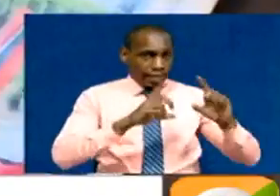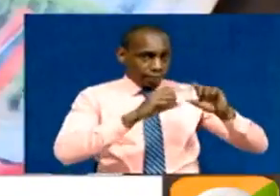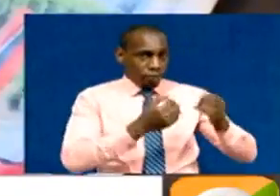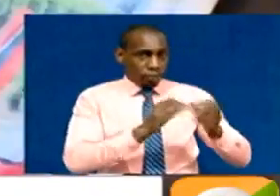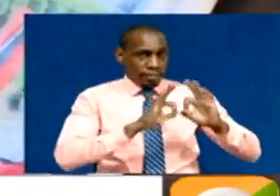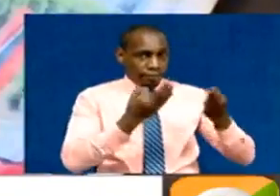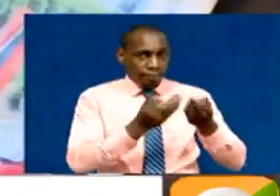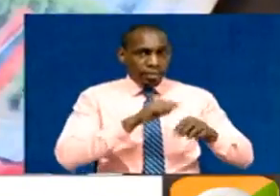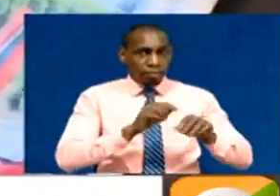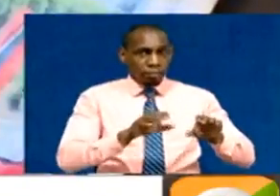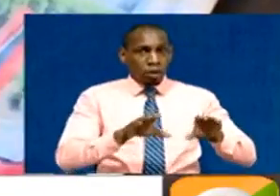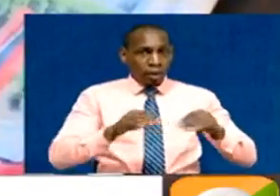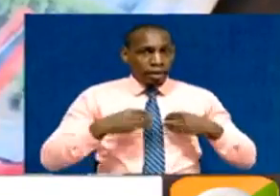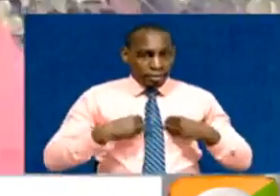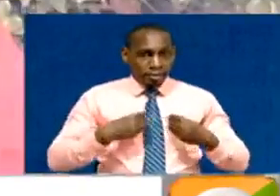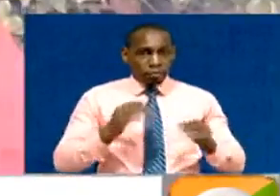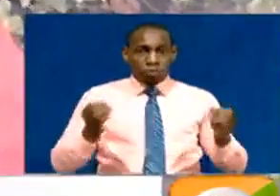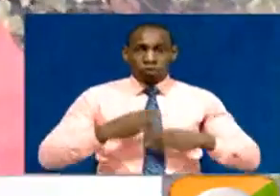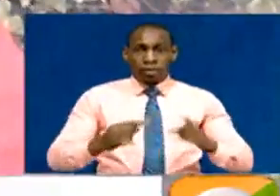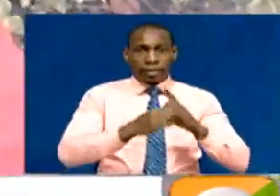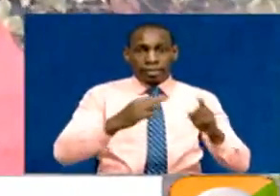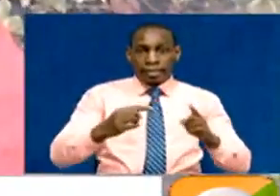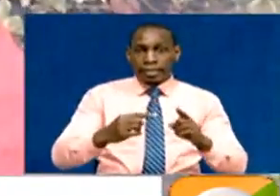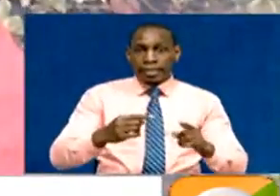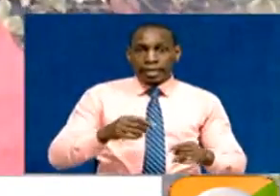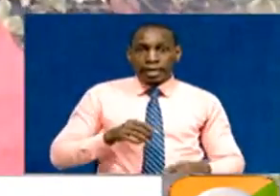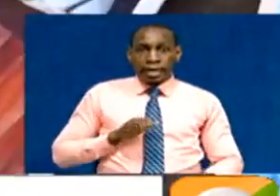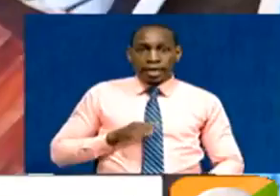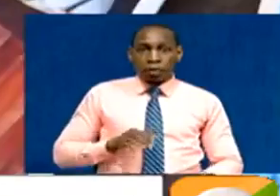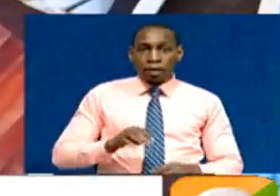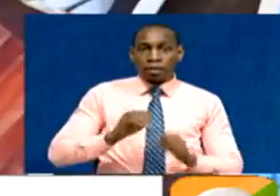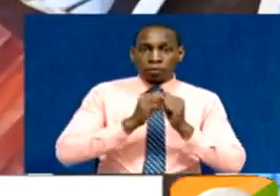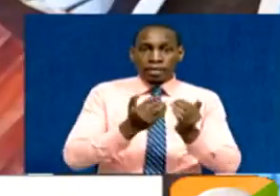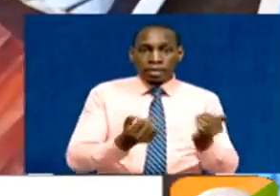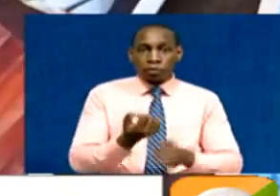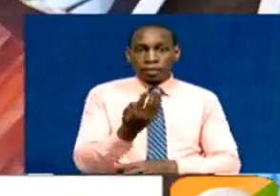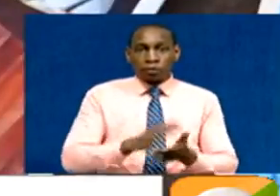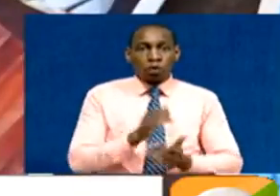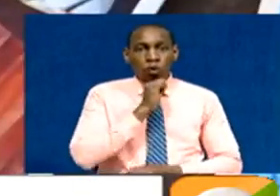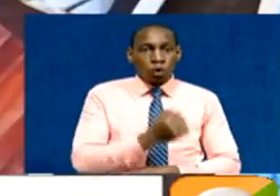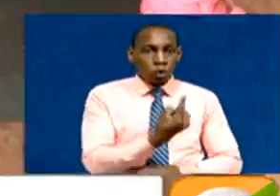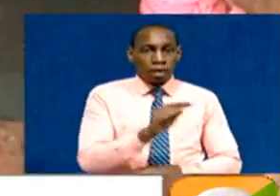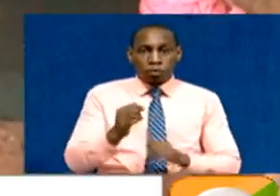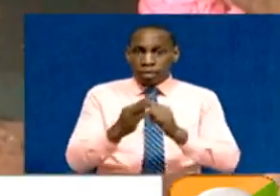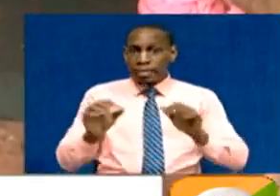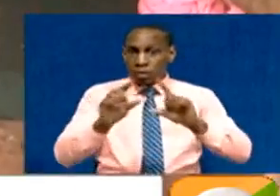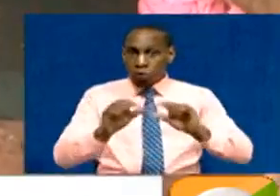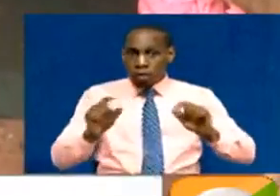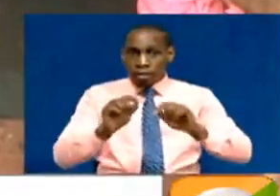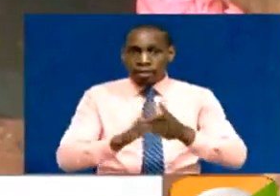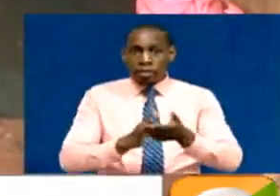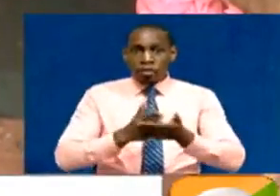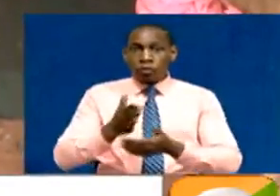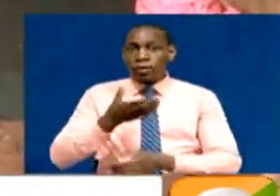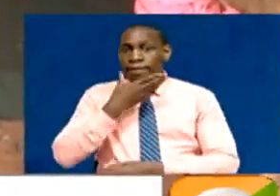family as they come to terms with the gruesome murder of Millicent Modoni and her four children aged 1 to 13, allegedly in the